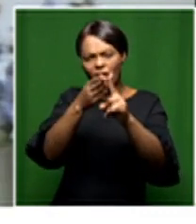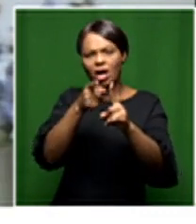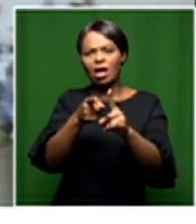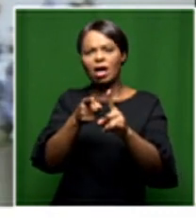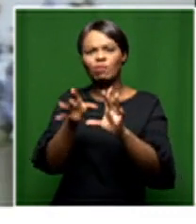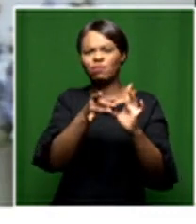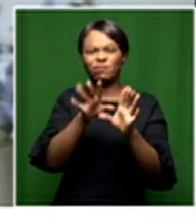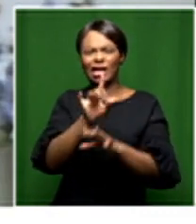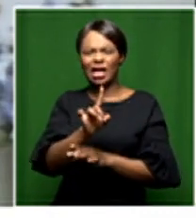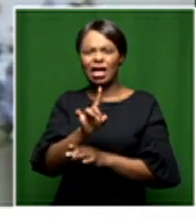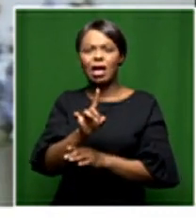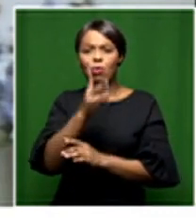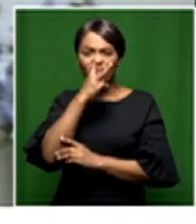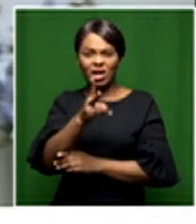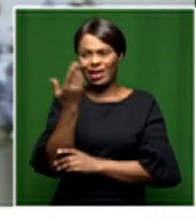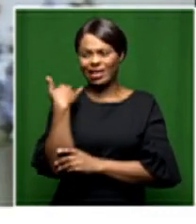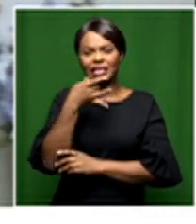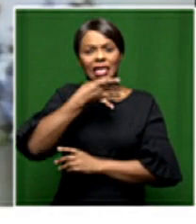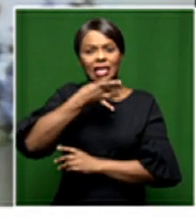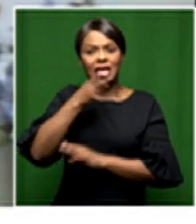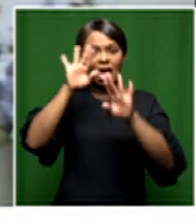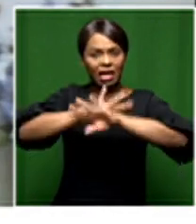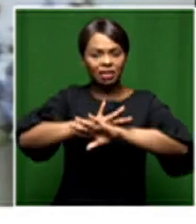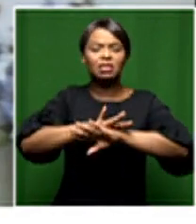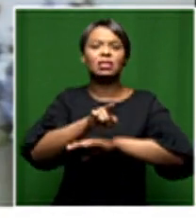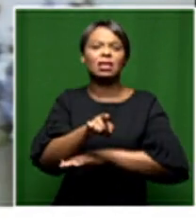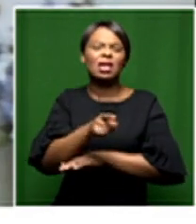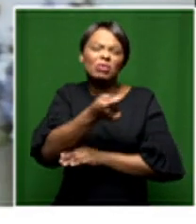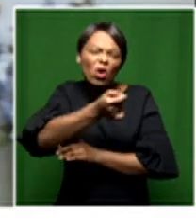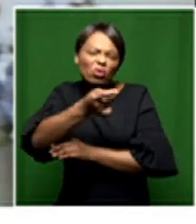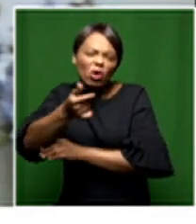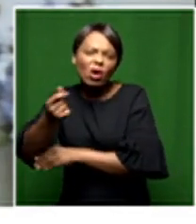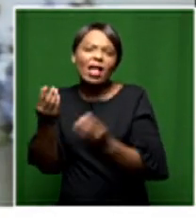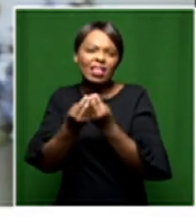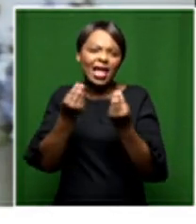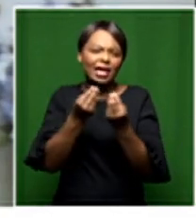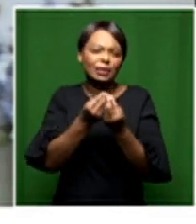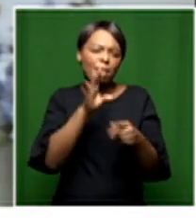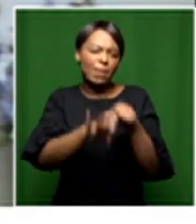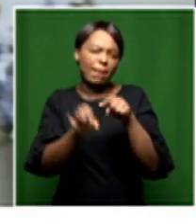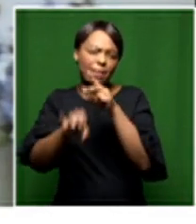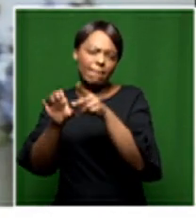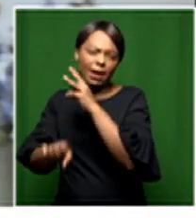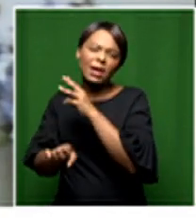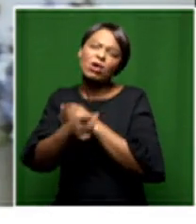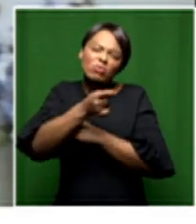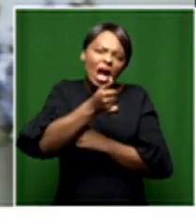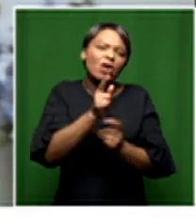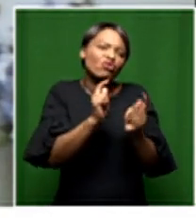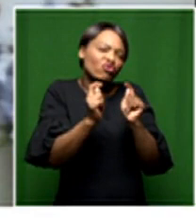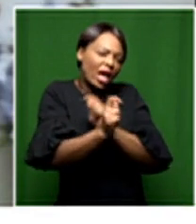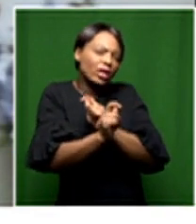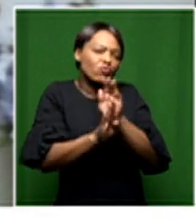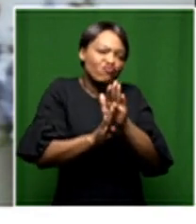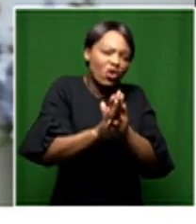that issued Saturday nights. And these are small indications that there is a change in the